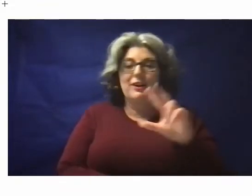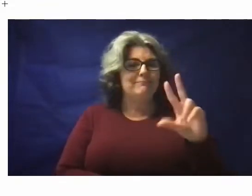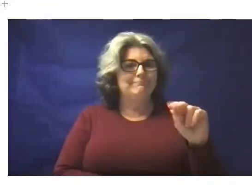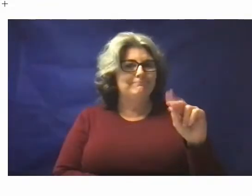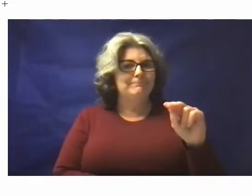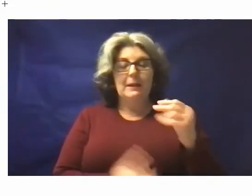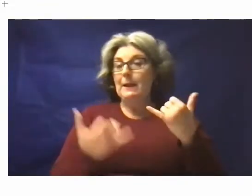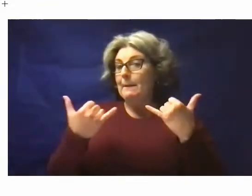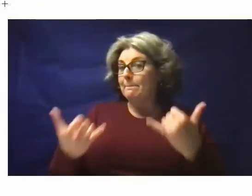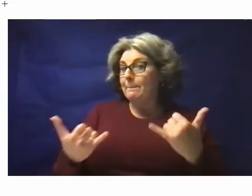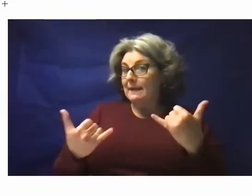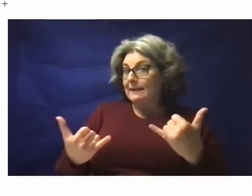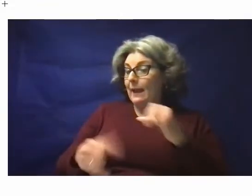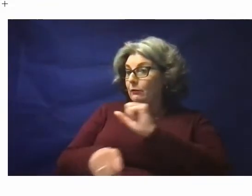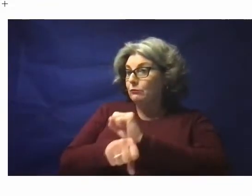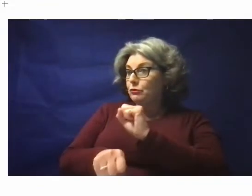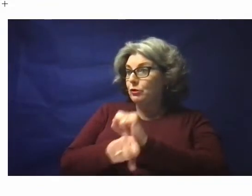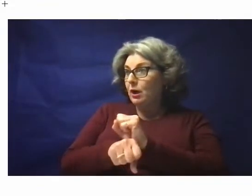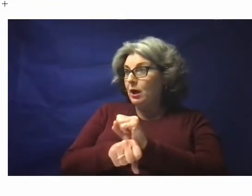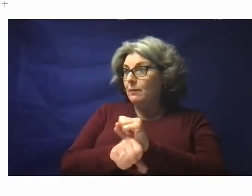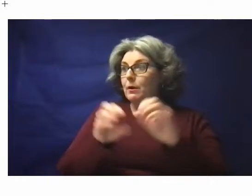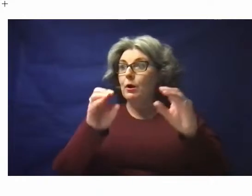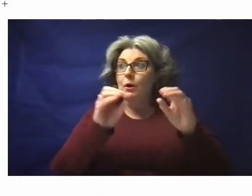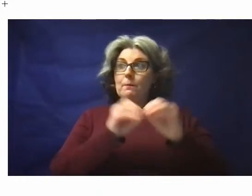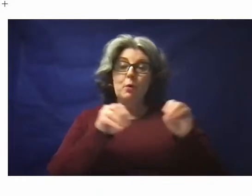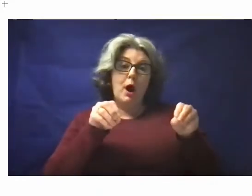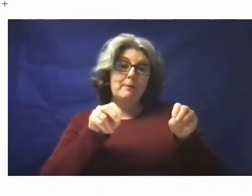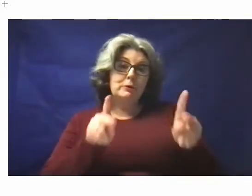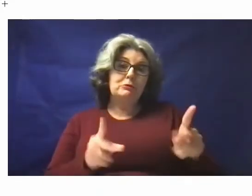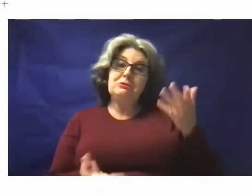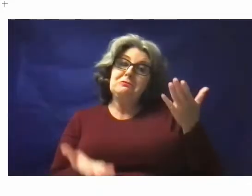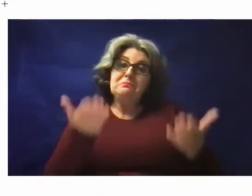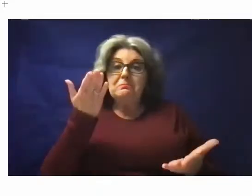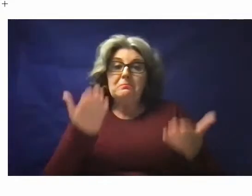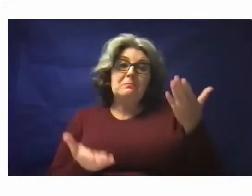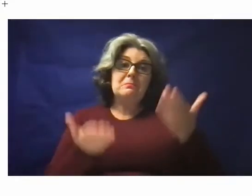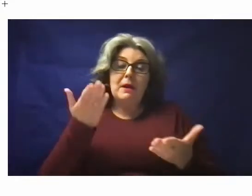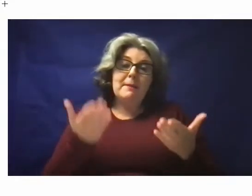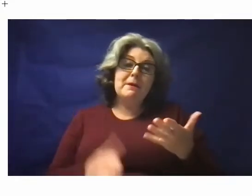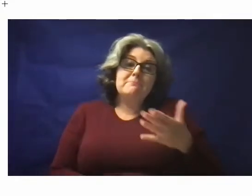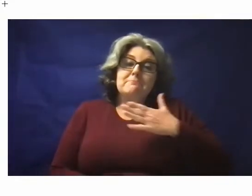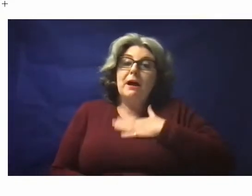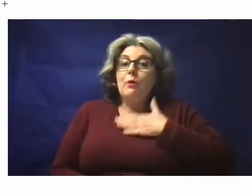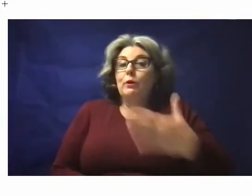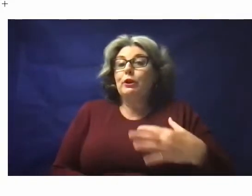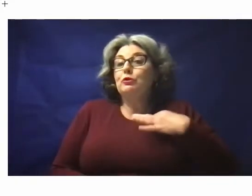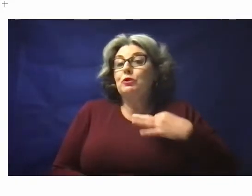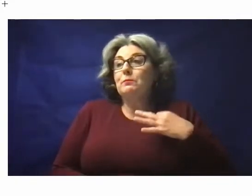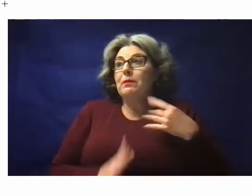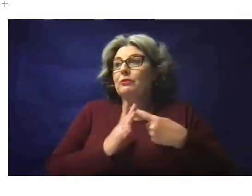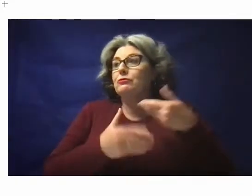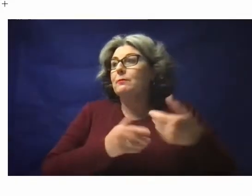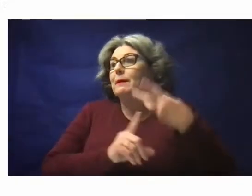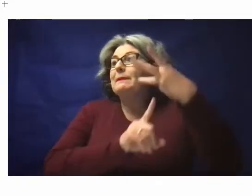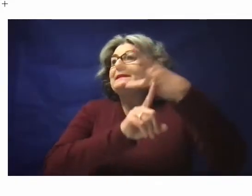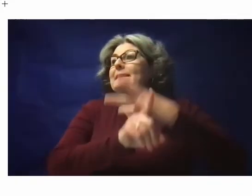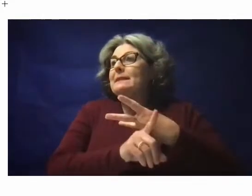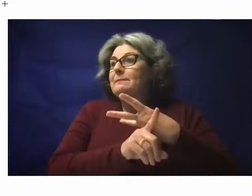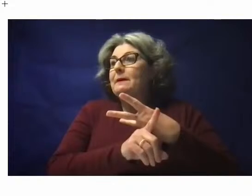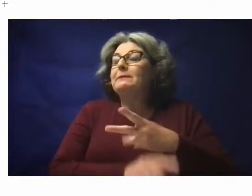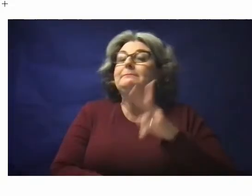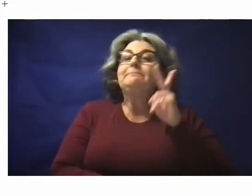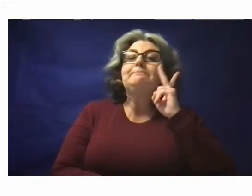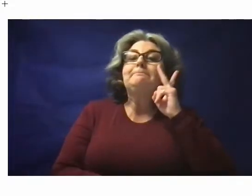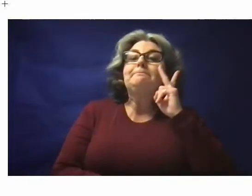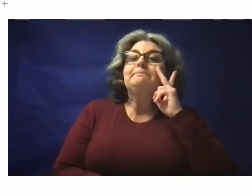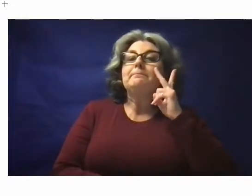and you're looking for new opportunities, then, that might be something that you can say, I'm willing to apply now. And in 6 months, I'm willing to see where I'm